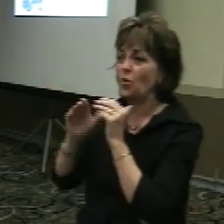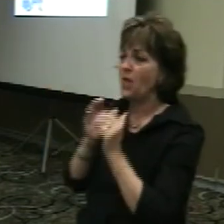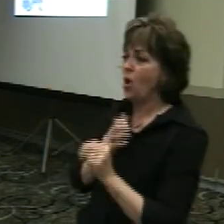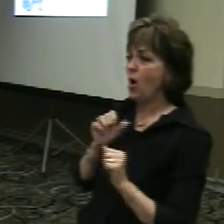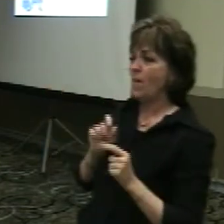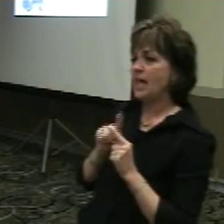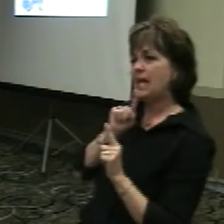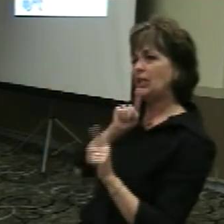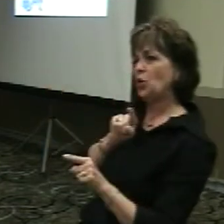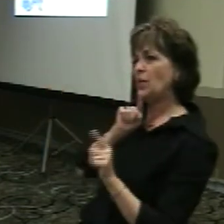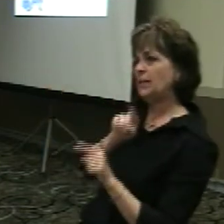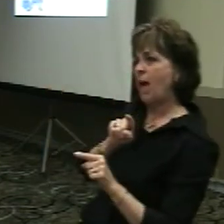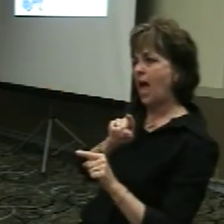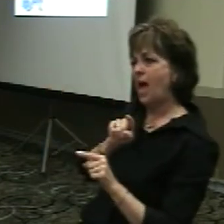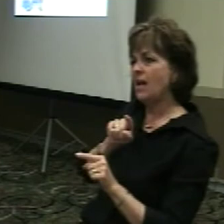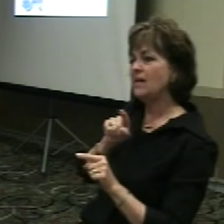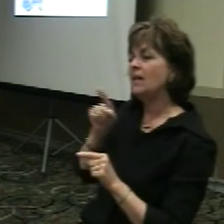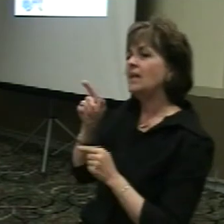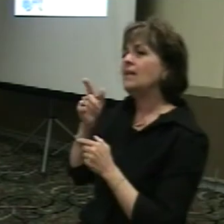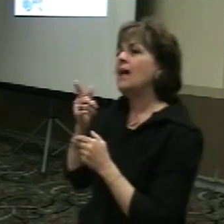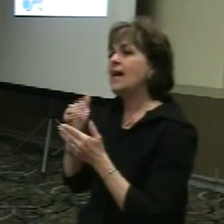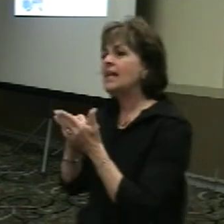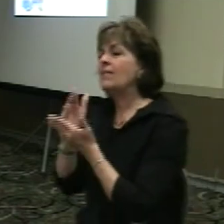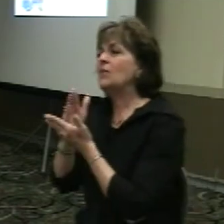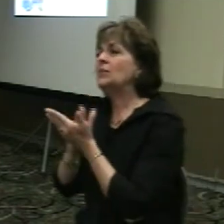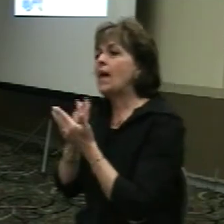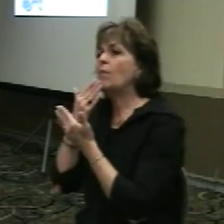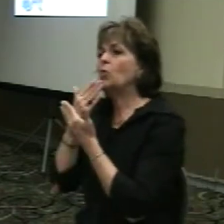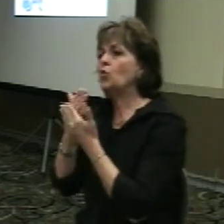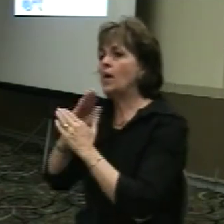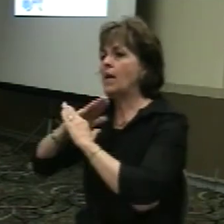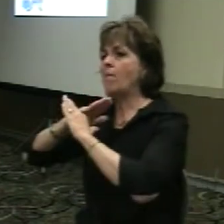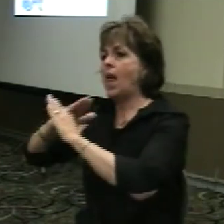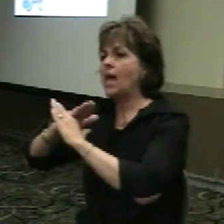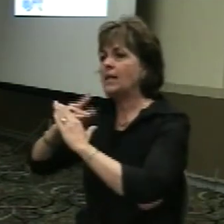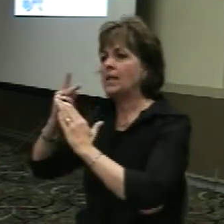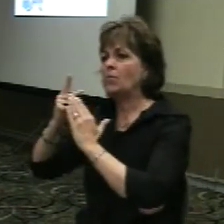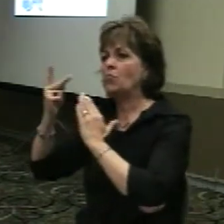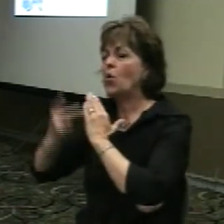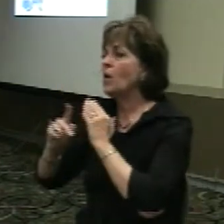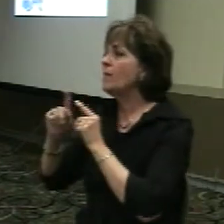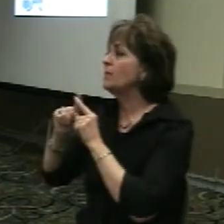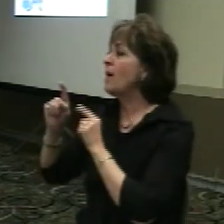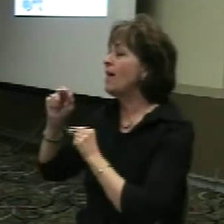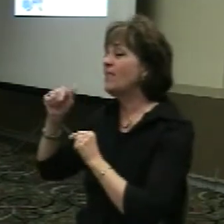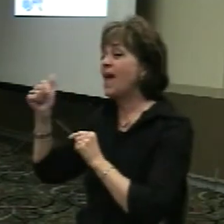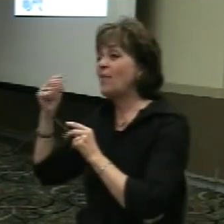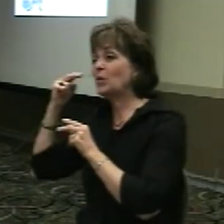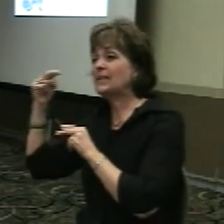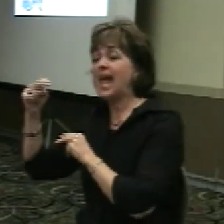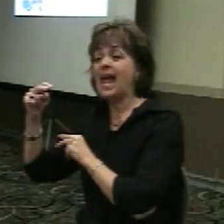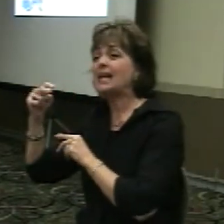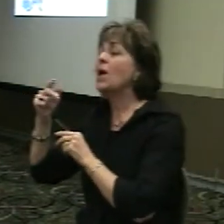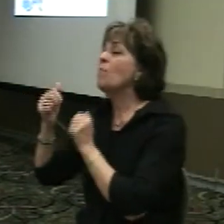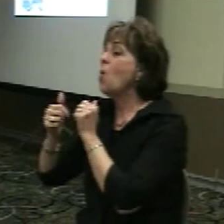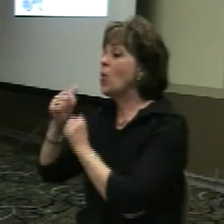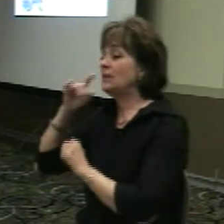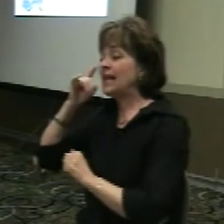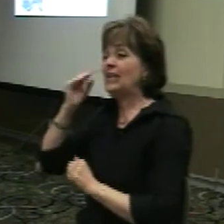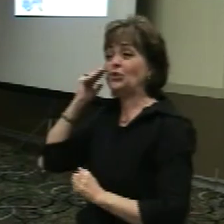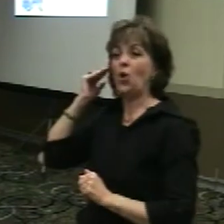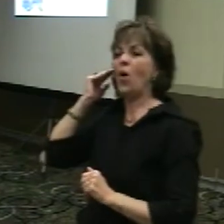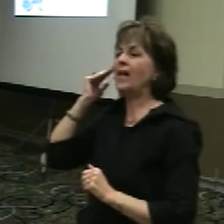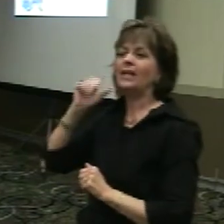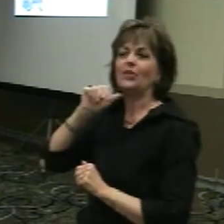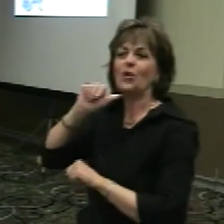it. There are some good blocking programs, but one of the other sides of this is that most kids, even while they know